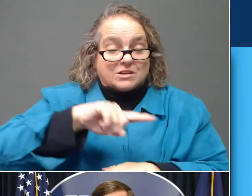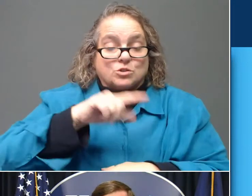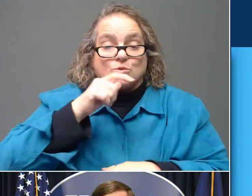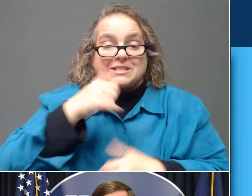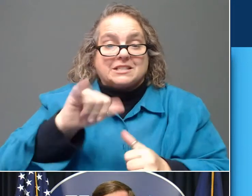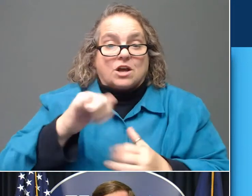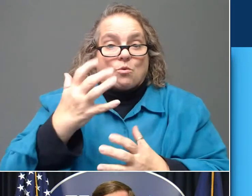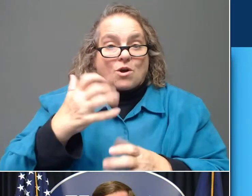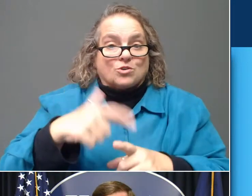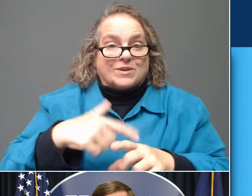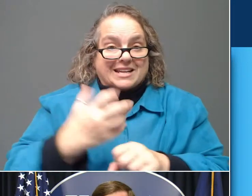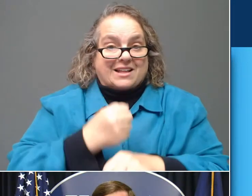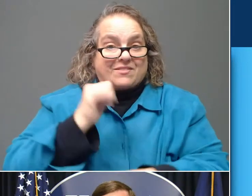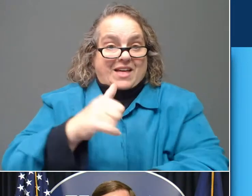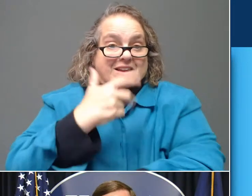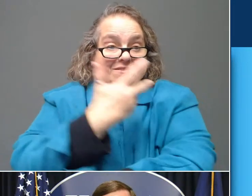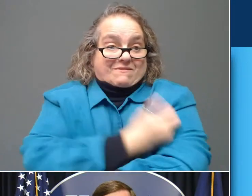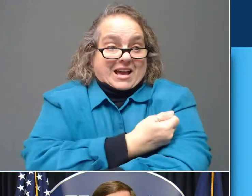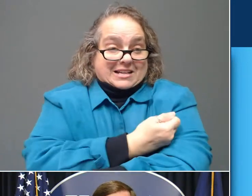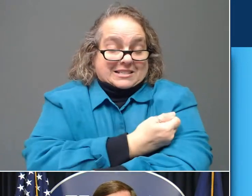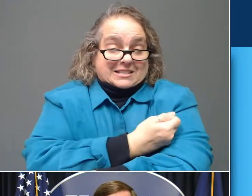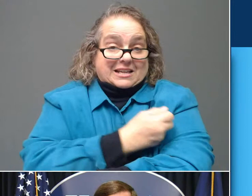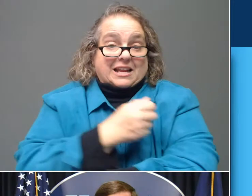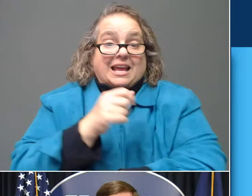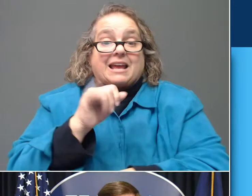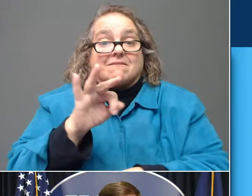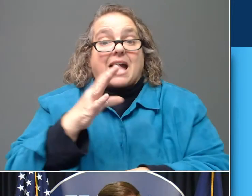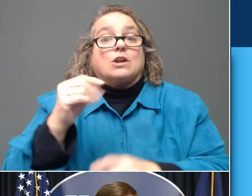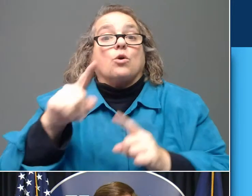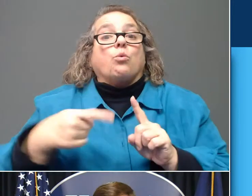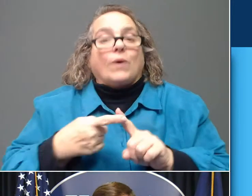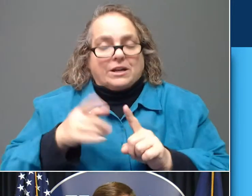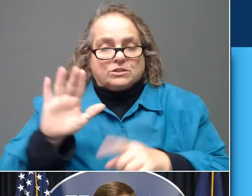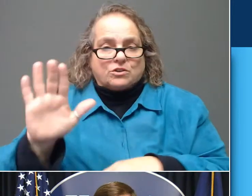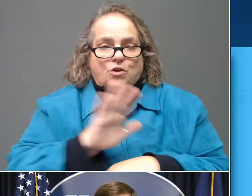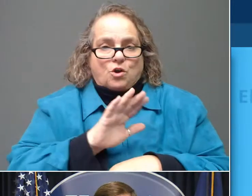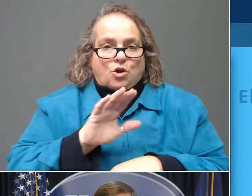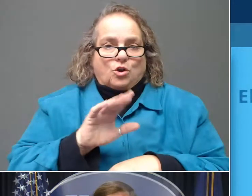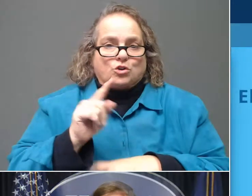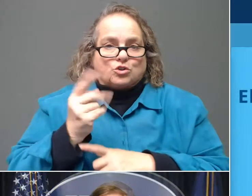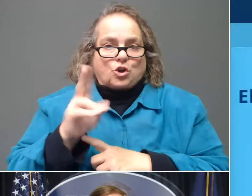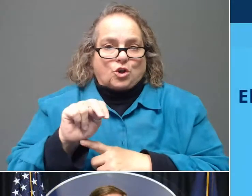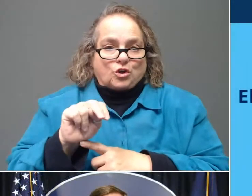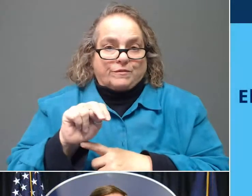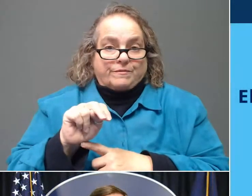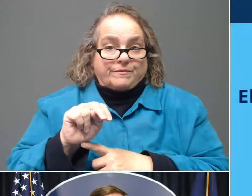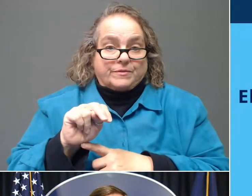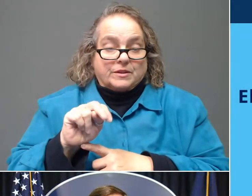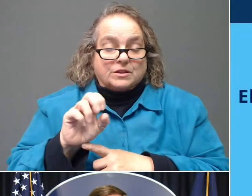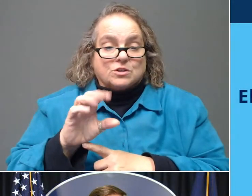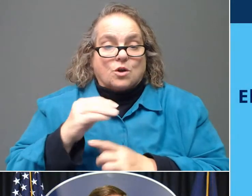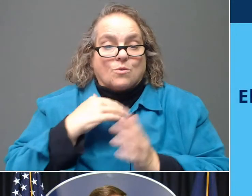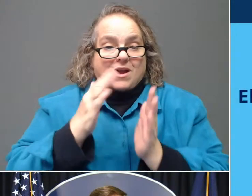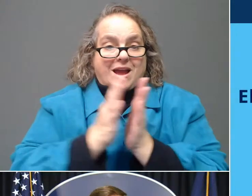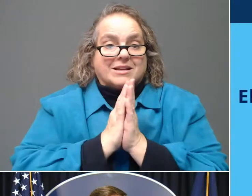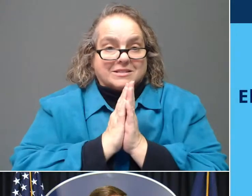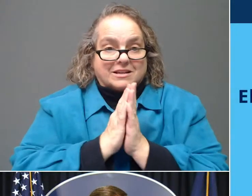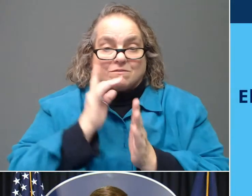vaccine if and when it's their turn. So we're asking for almost the